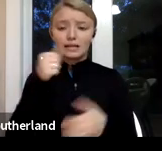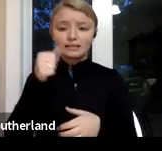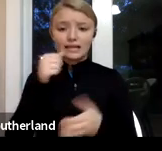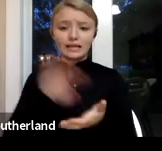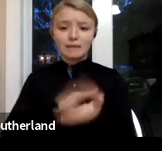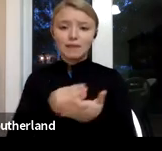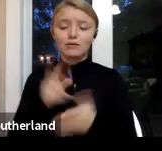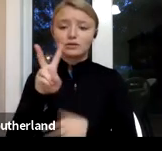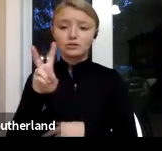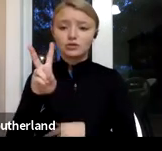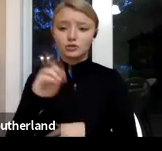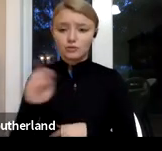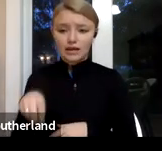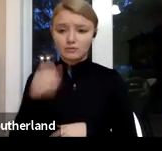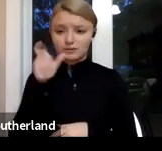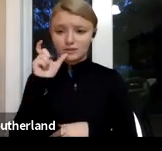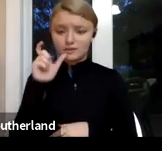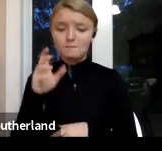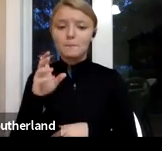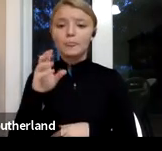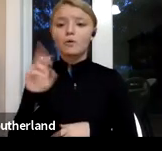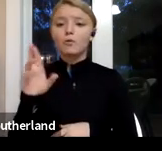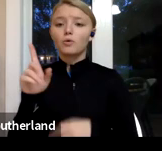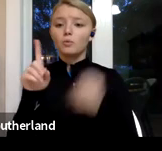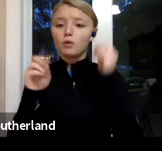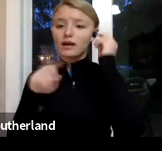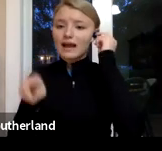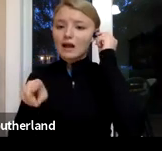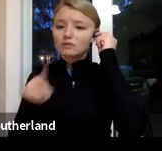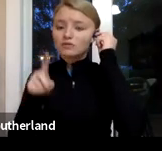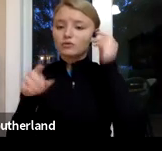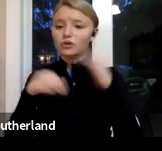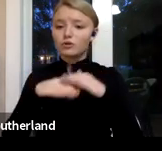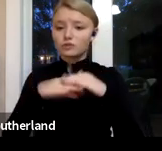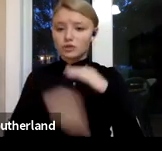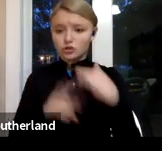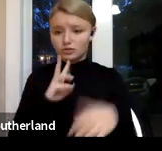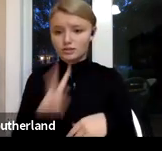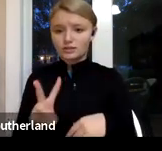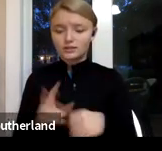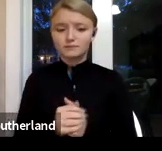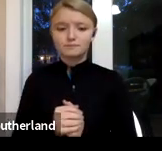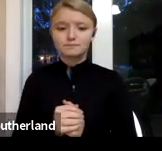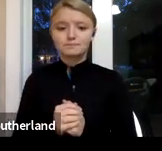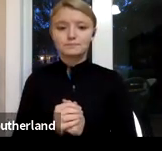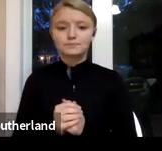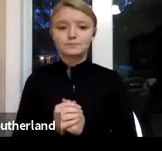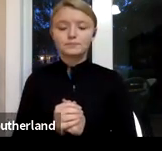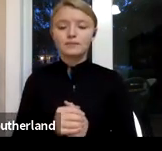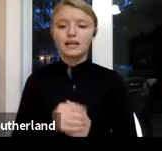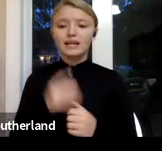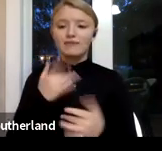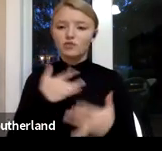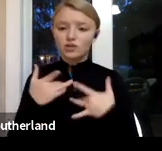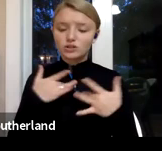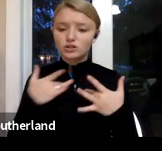2 ounces or 1 ounce for those under the age of 6. Now, if you're concerned,